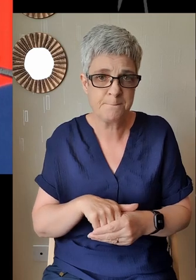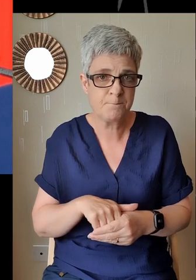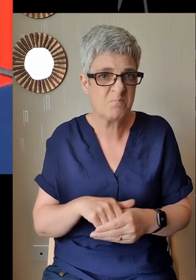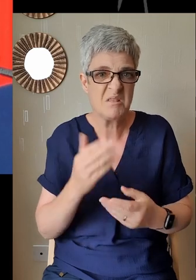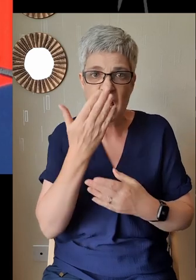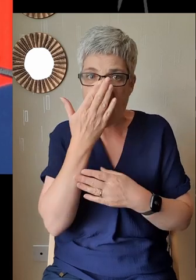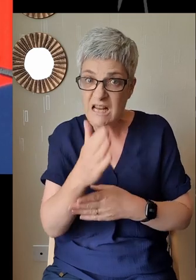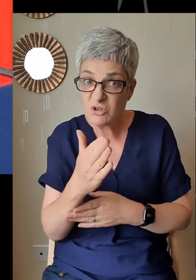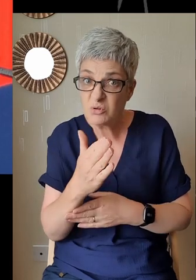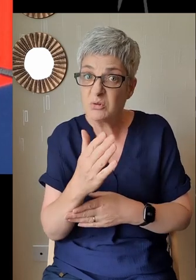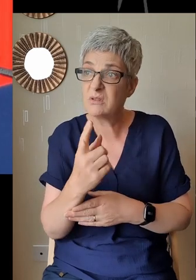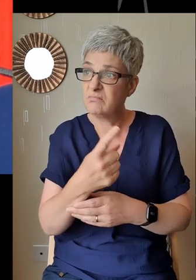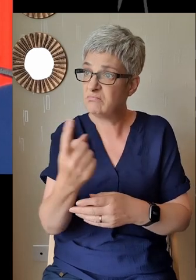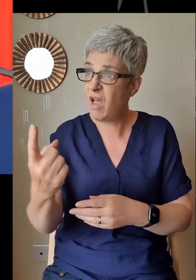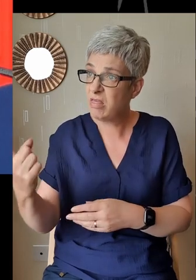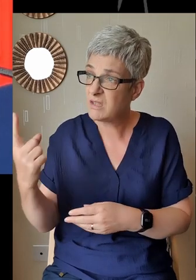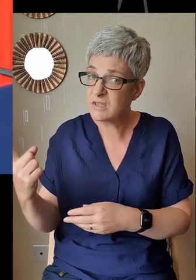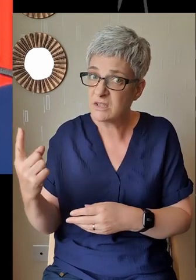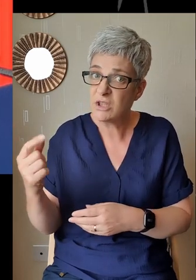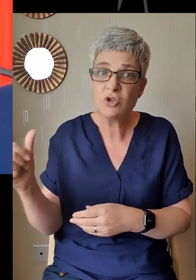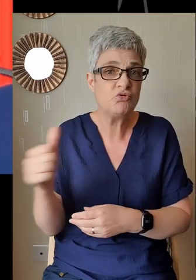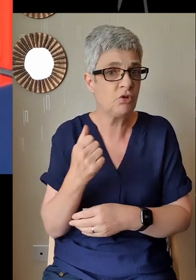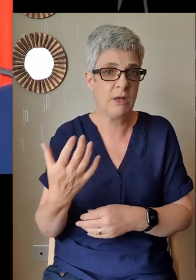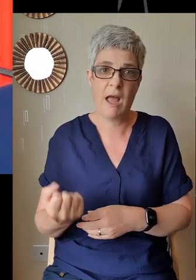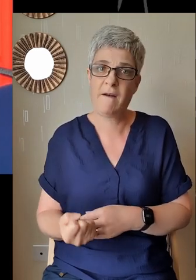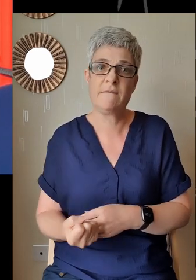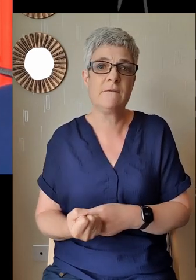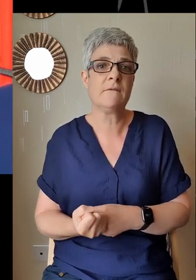attitudes towards other people that I shouldn't hold,